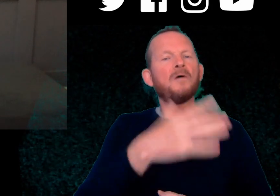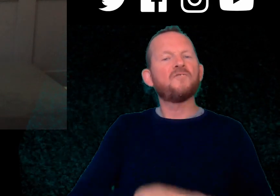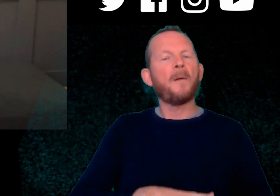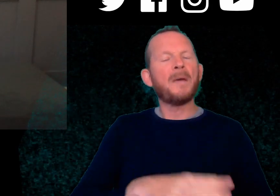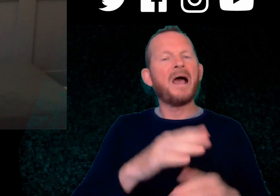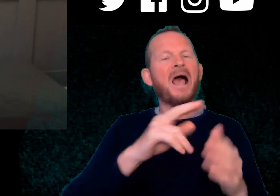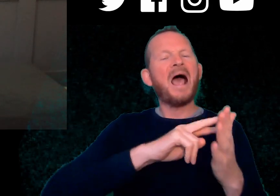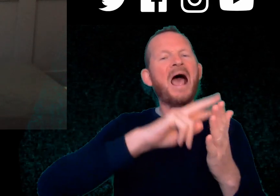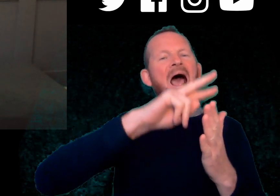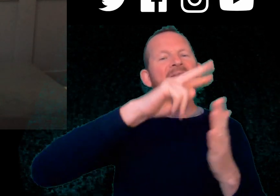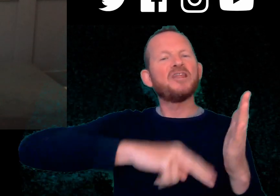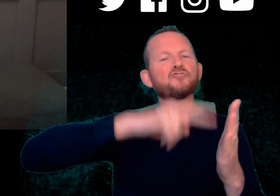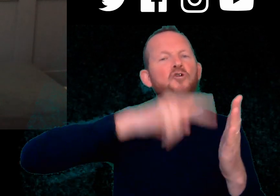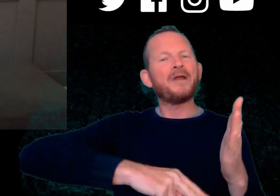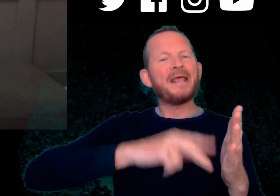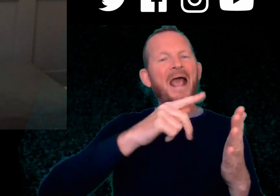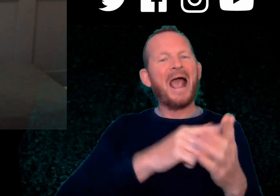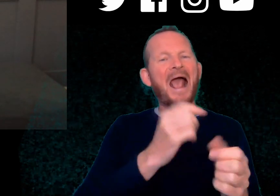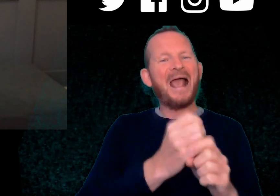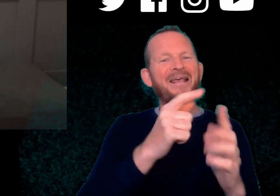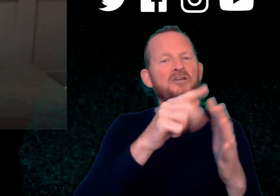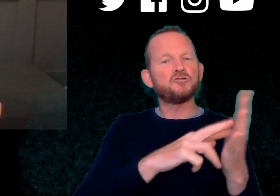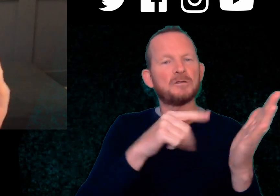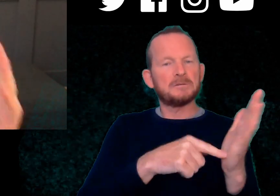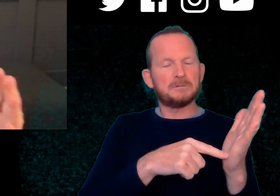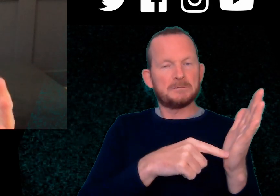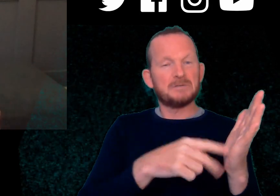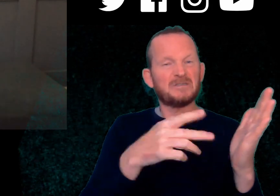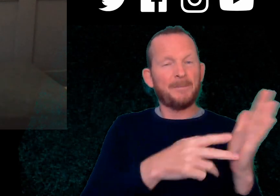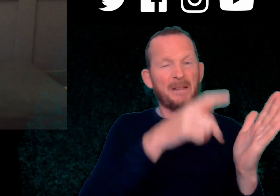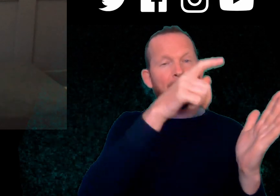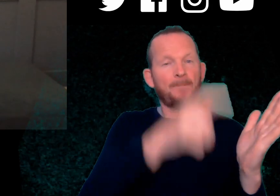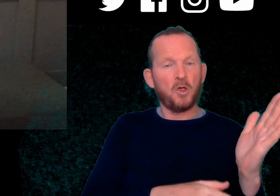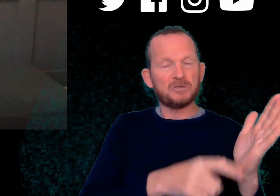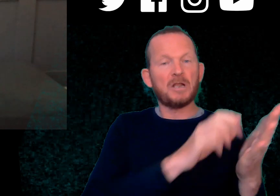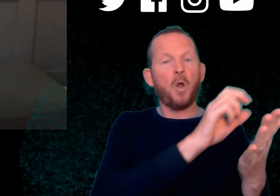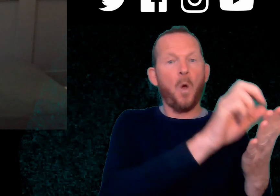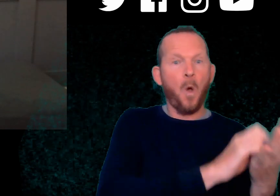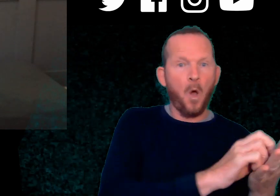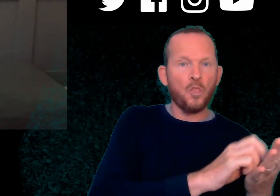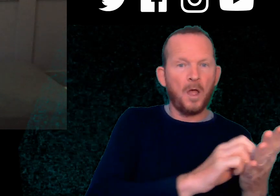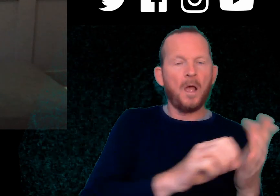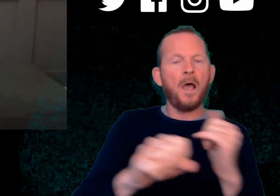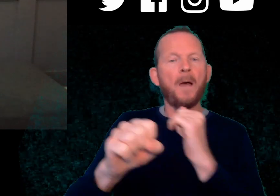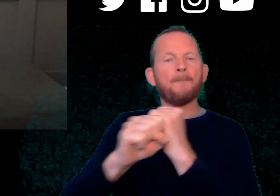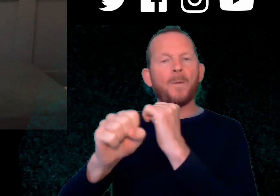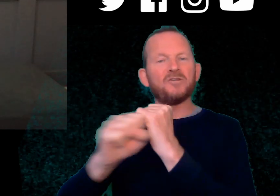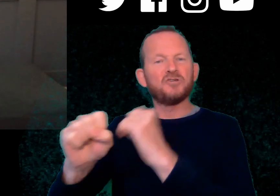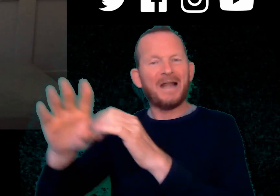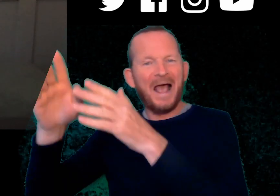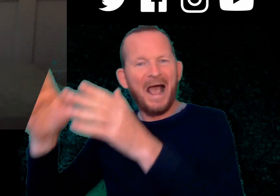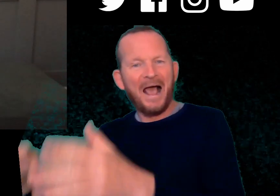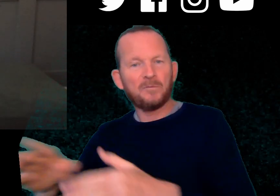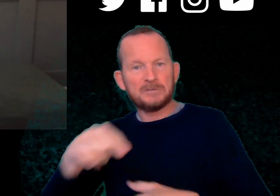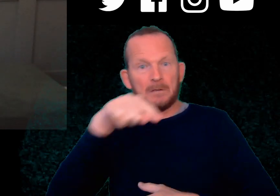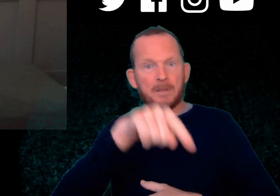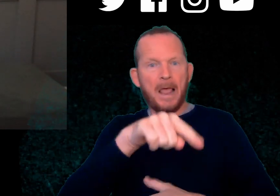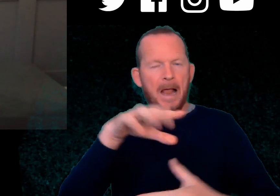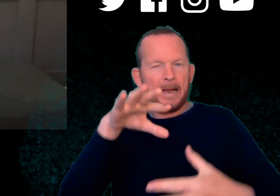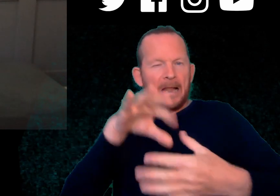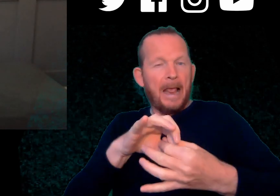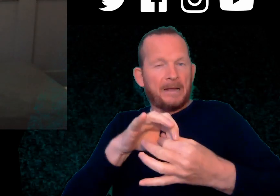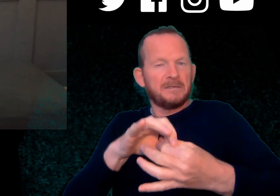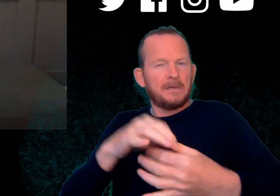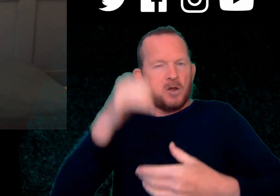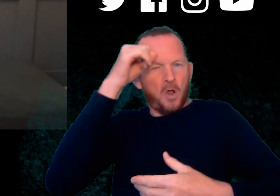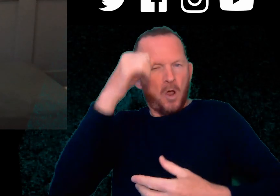And a literary agent is basically the middle person in between authors and publishing houses, usually pretty well connected